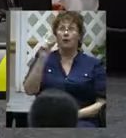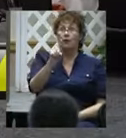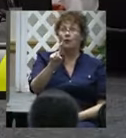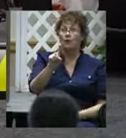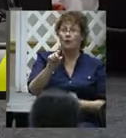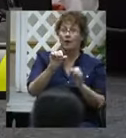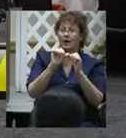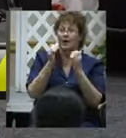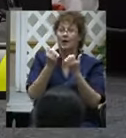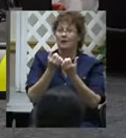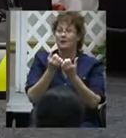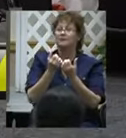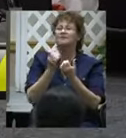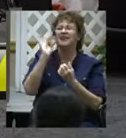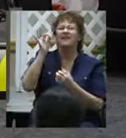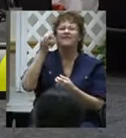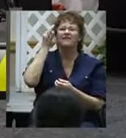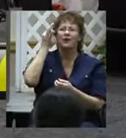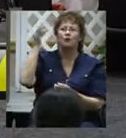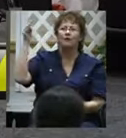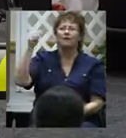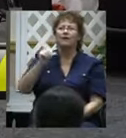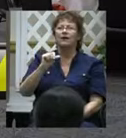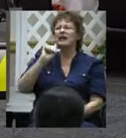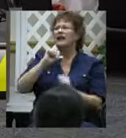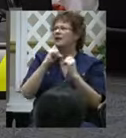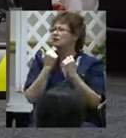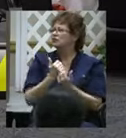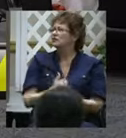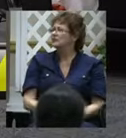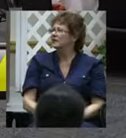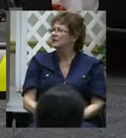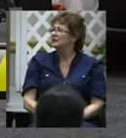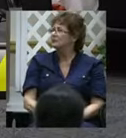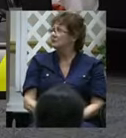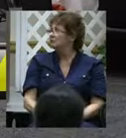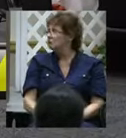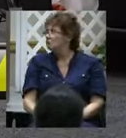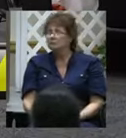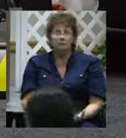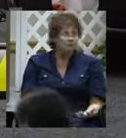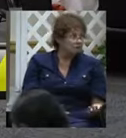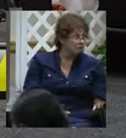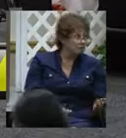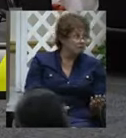Coming to like a federally funded agency here. Did I stump you?